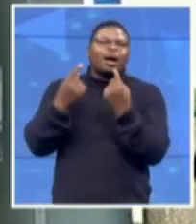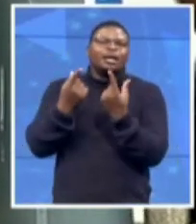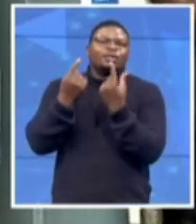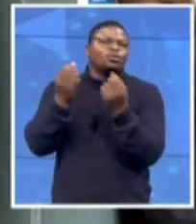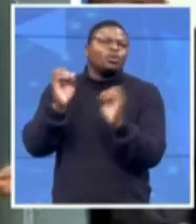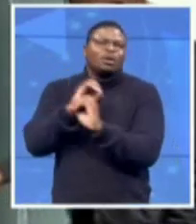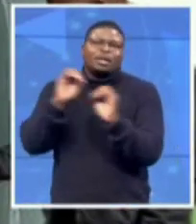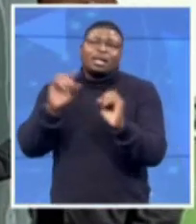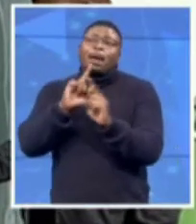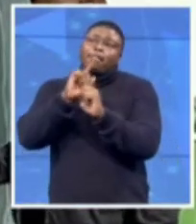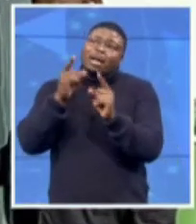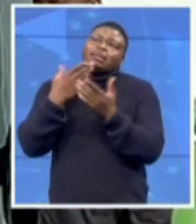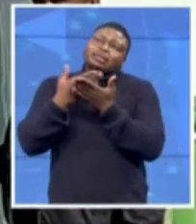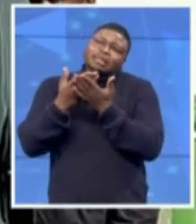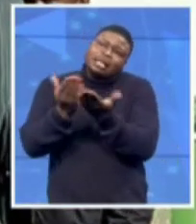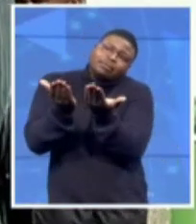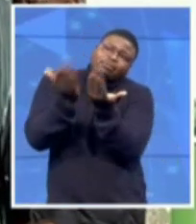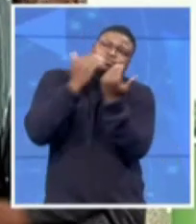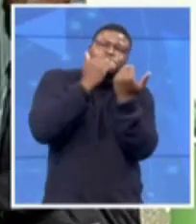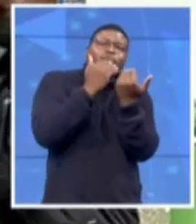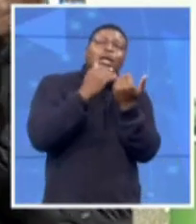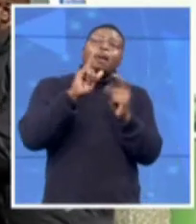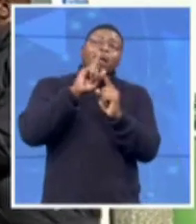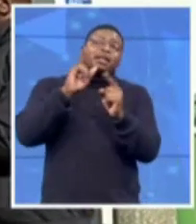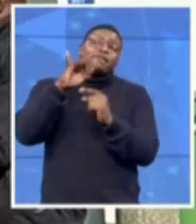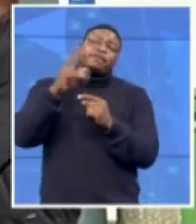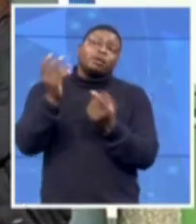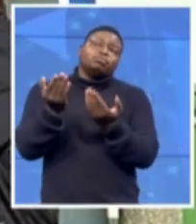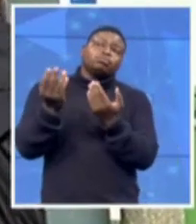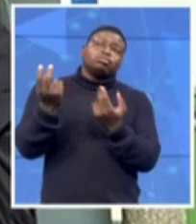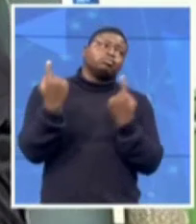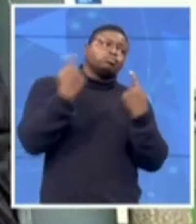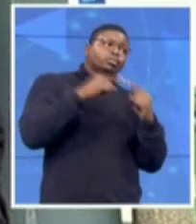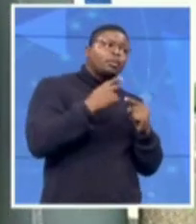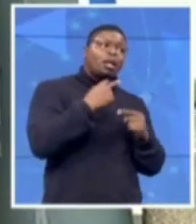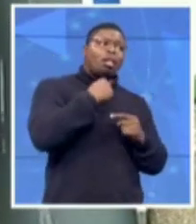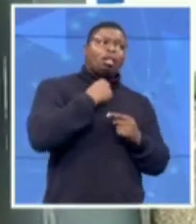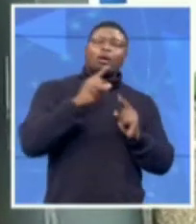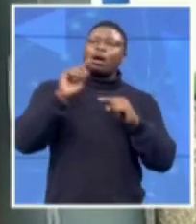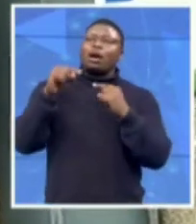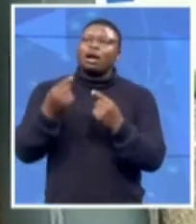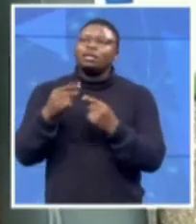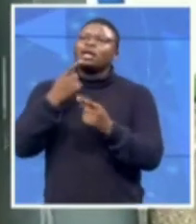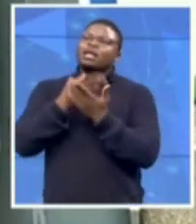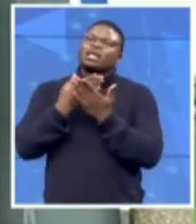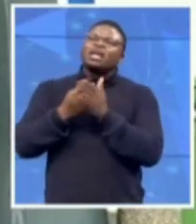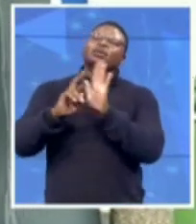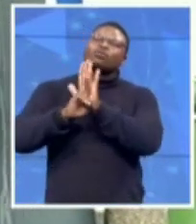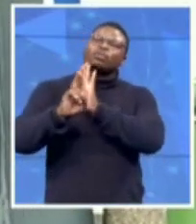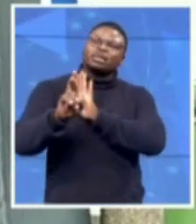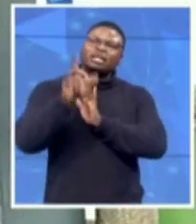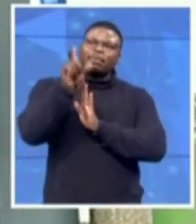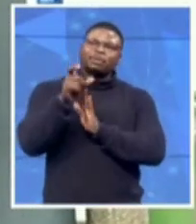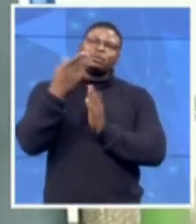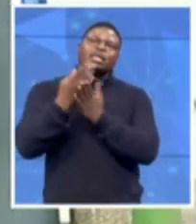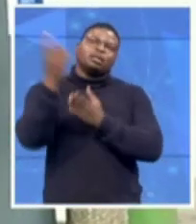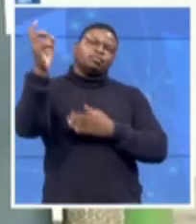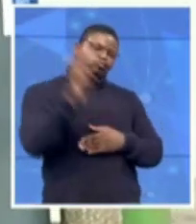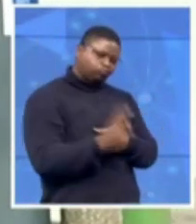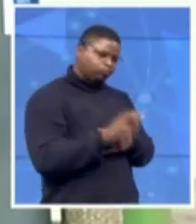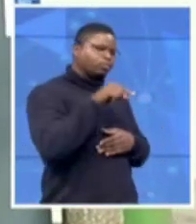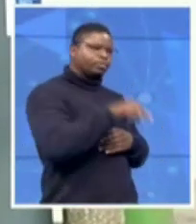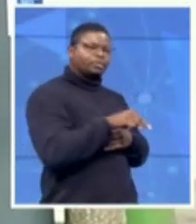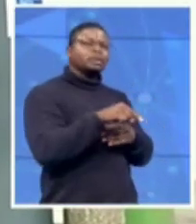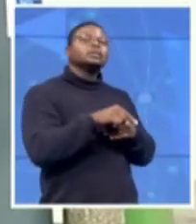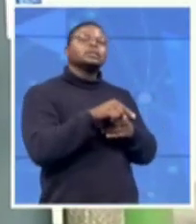representative throughout Durban and I must say KwaZulu-Natal. So they'll be sending their representative to be with us here. There are